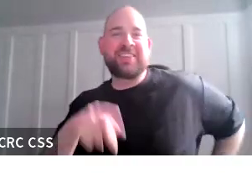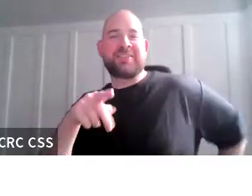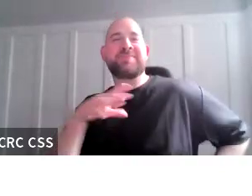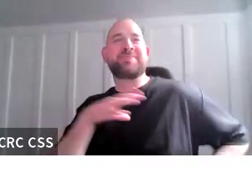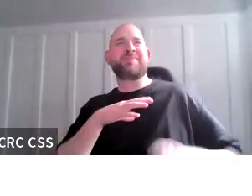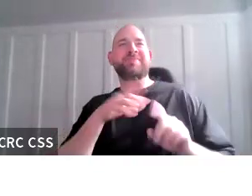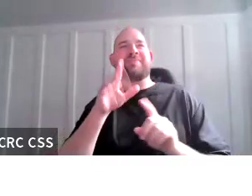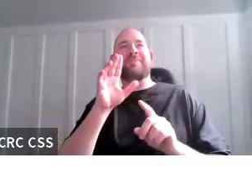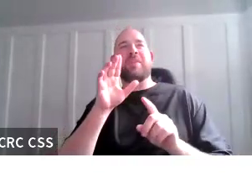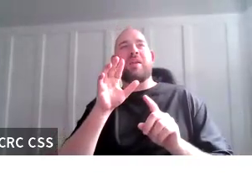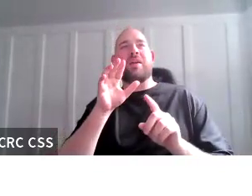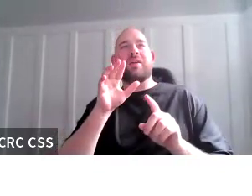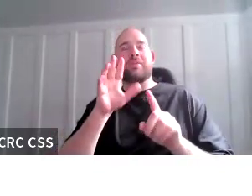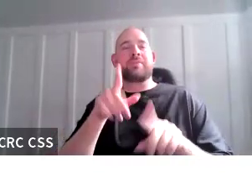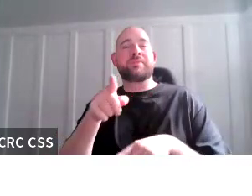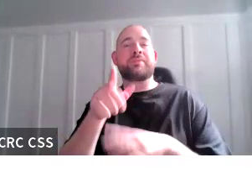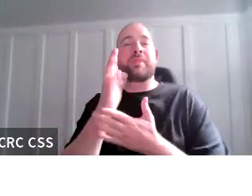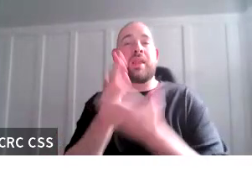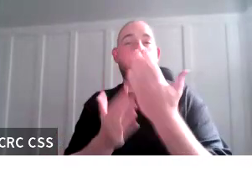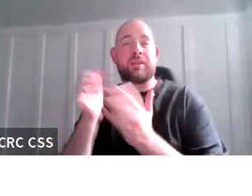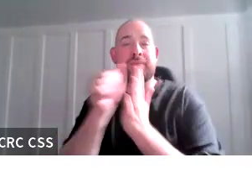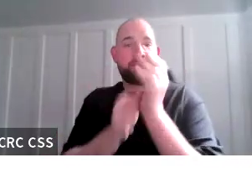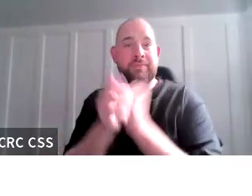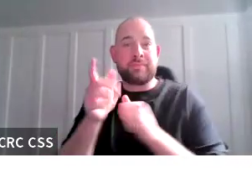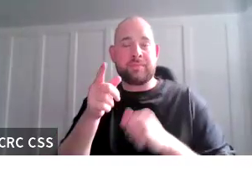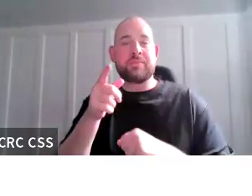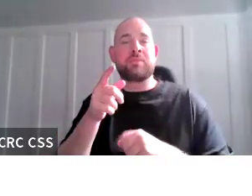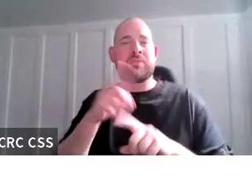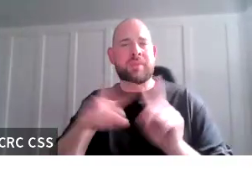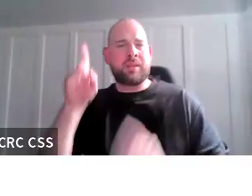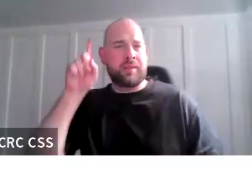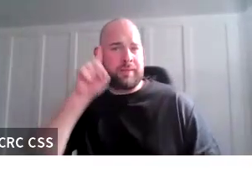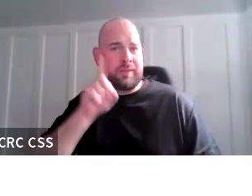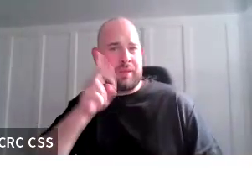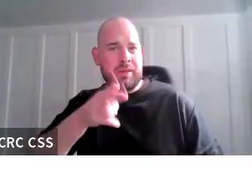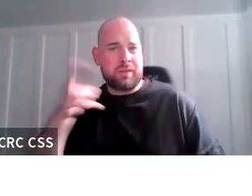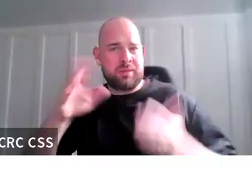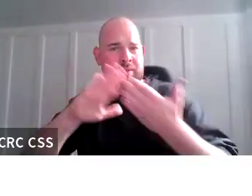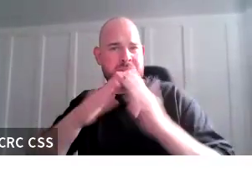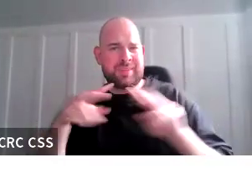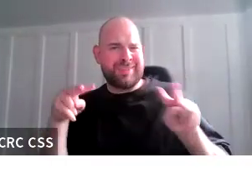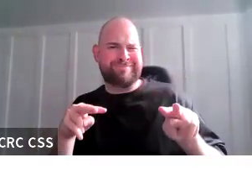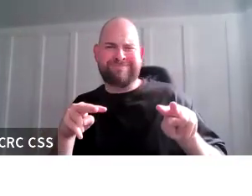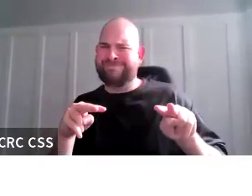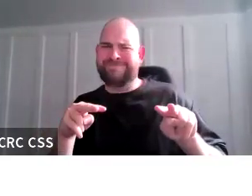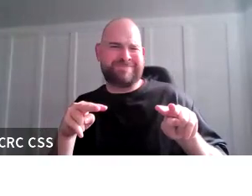sorry, interpreter uh, communication happening. Sorry for the interruption. So the